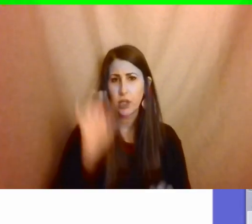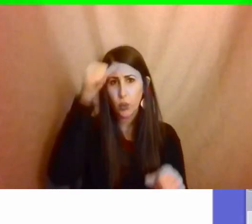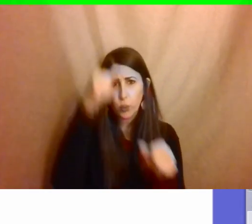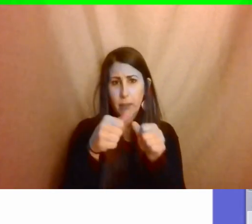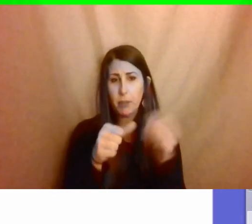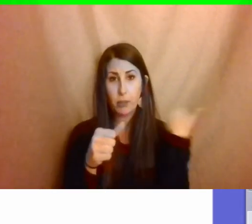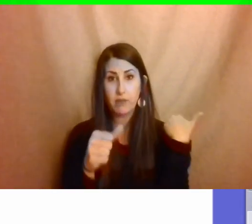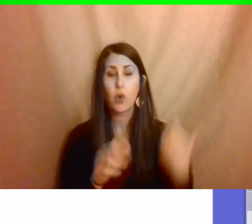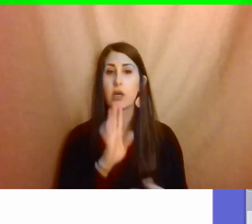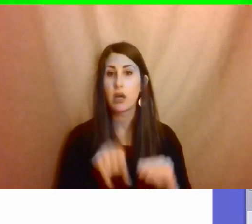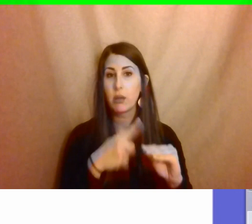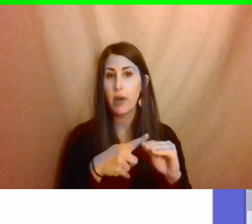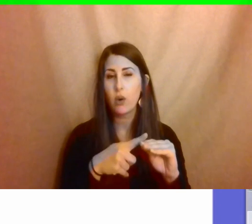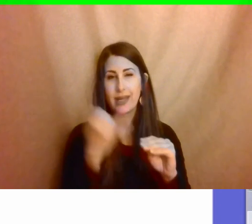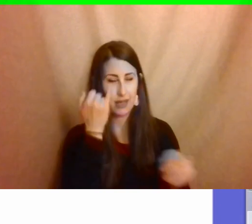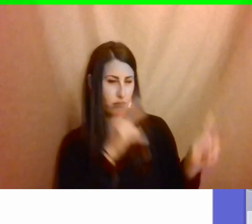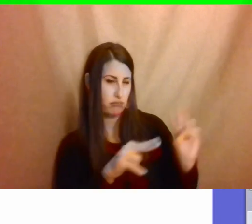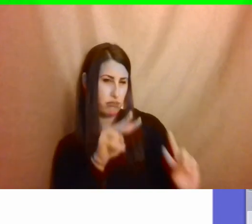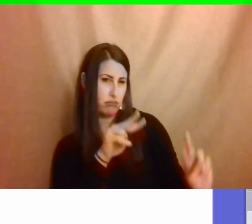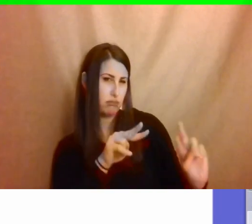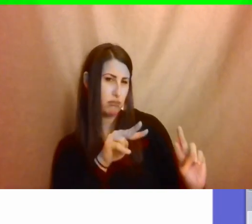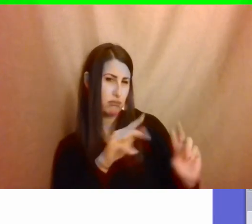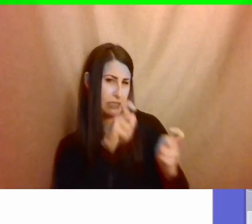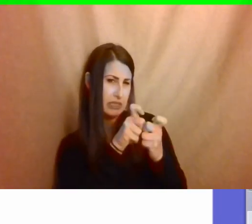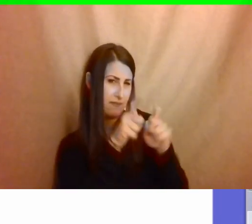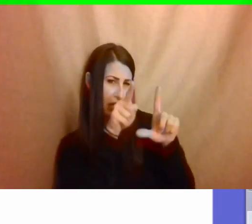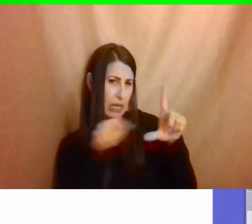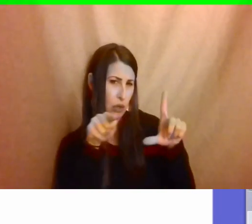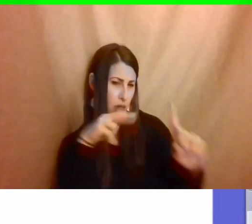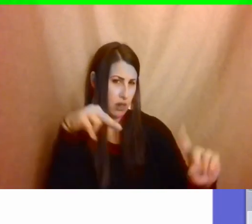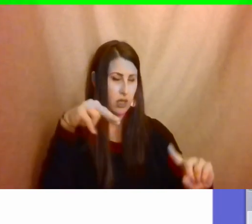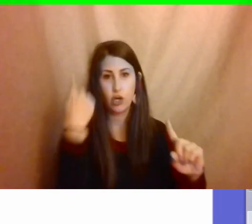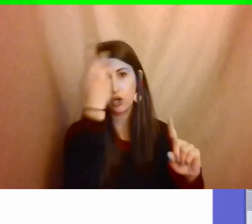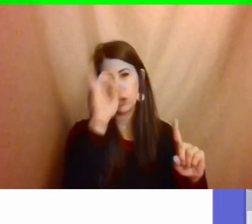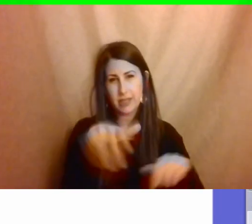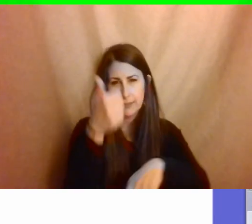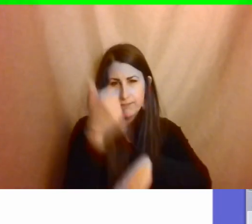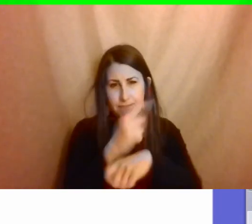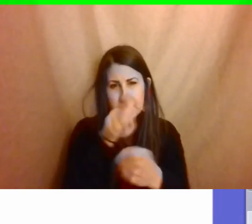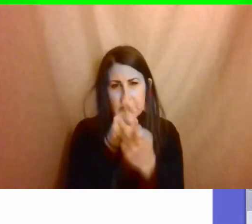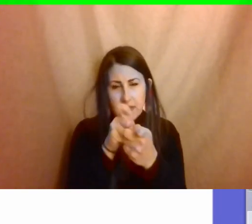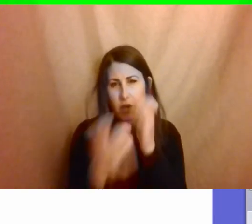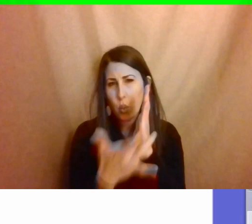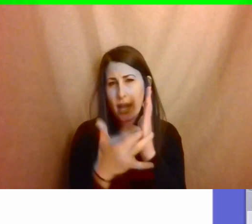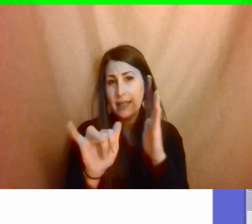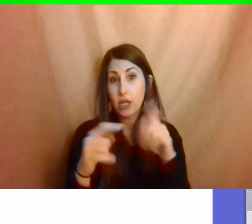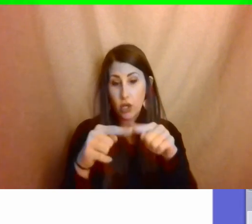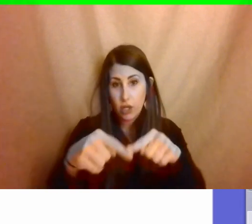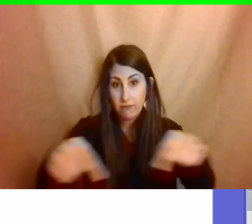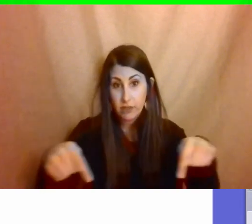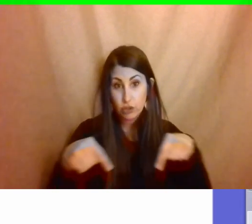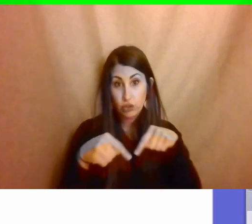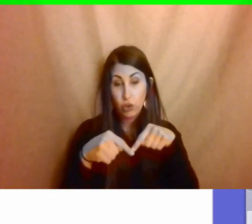Like when you're looking at it at a certain angle, it kind of looks like it's slanted in some way, like the circle for the cylinder looked like it was